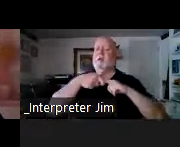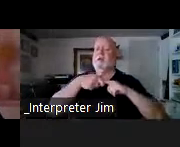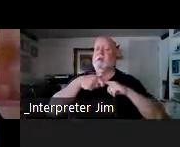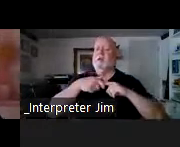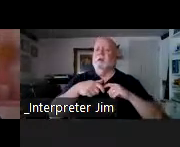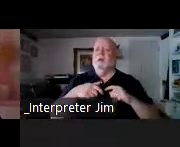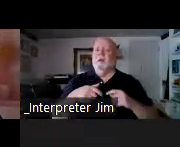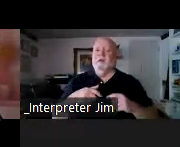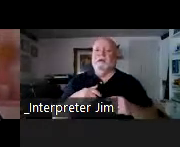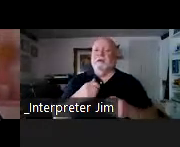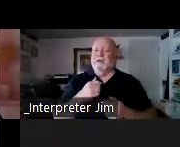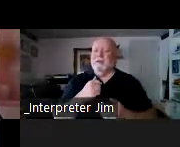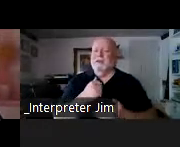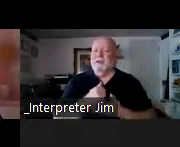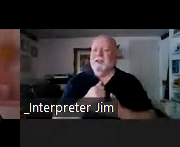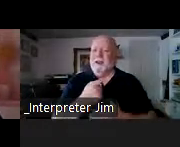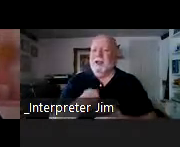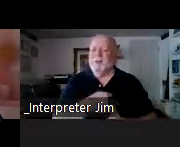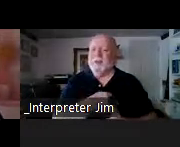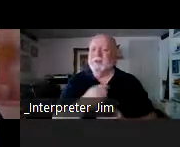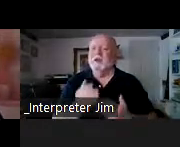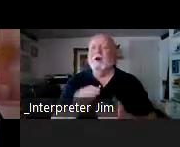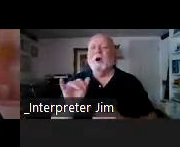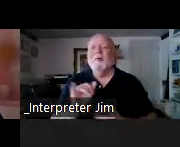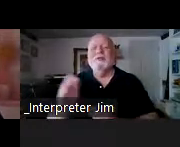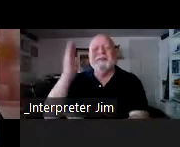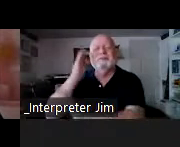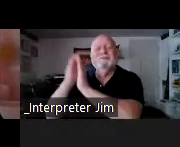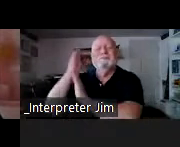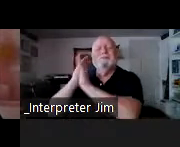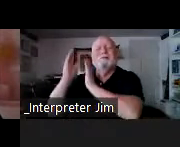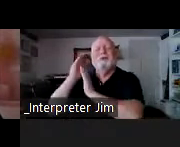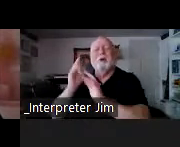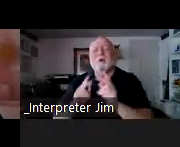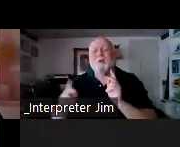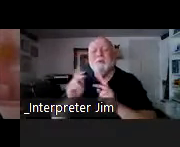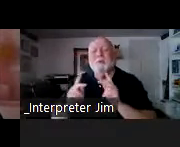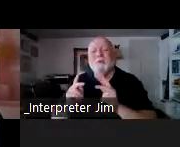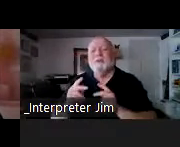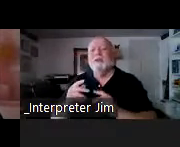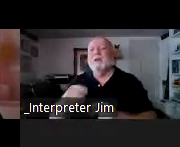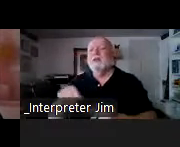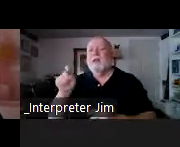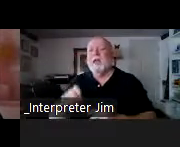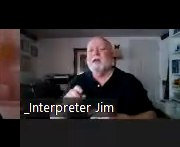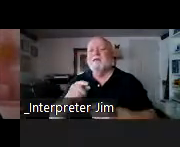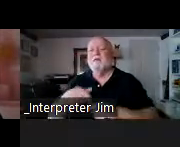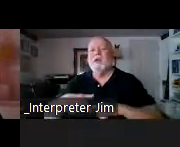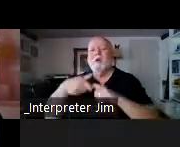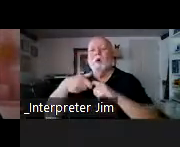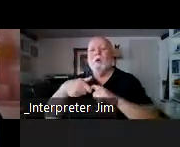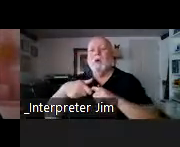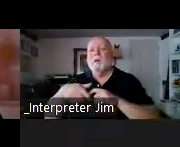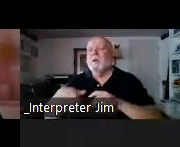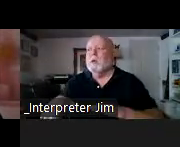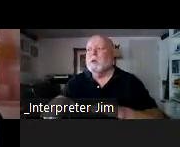the tiger or whatever that might be coming to us. Think about the elevator mind, think about when you're in an elevator, what happens to your